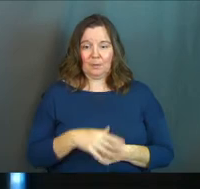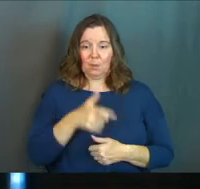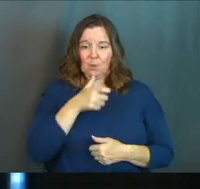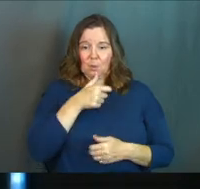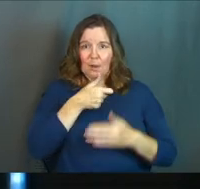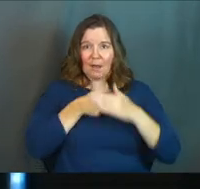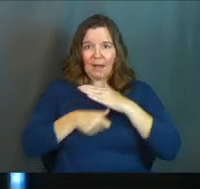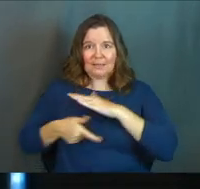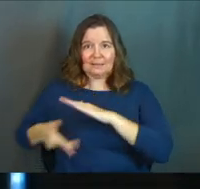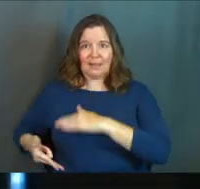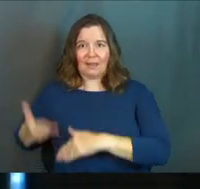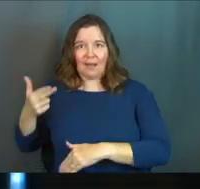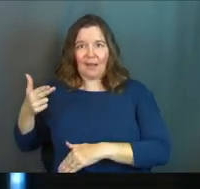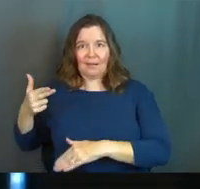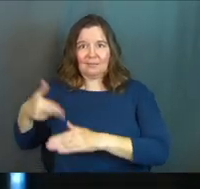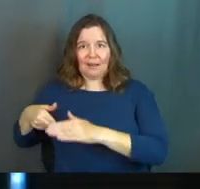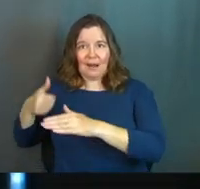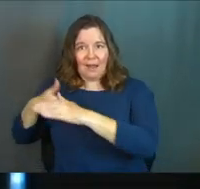who hides the gun